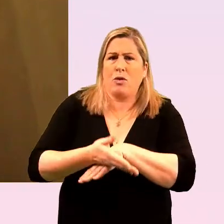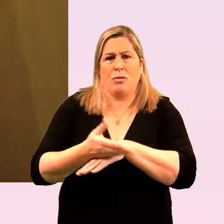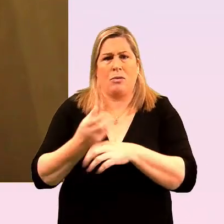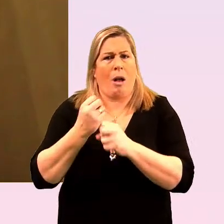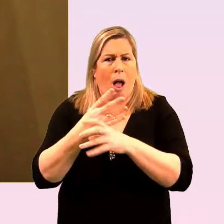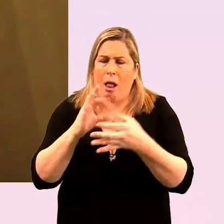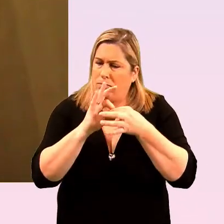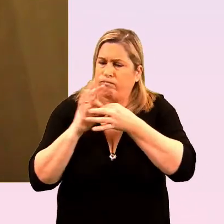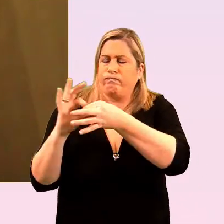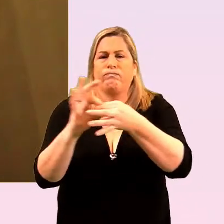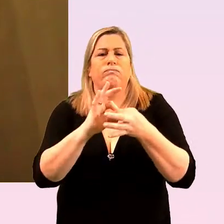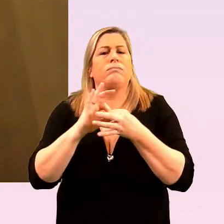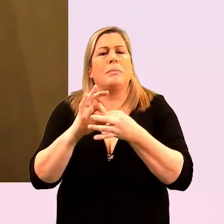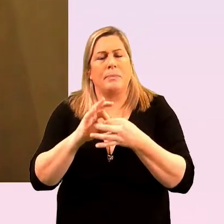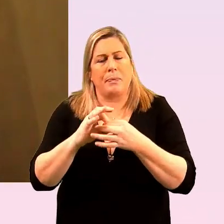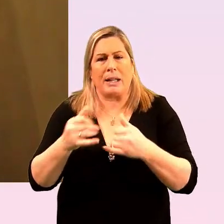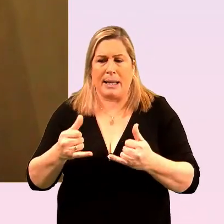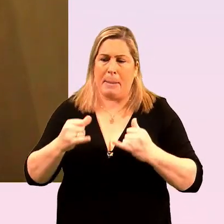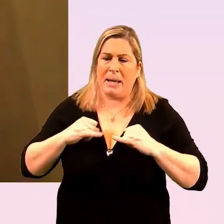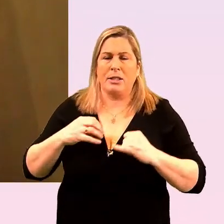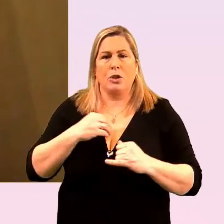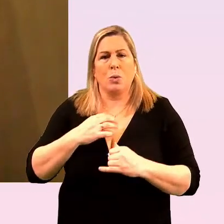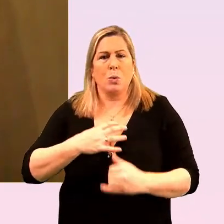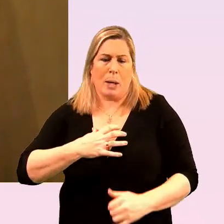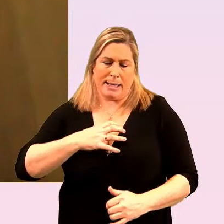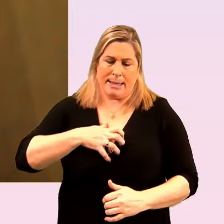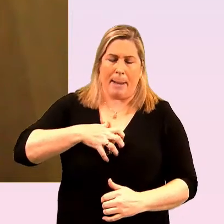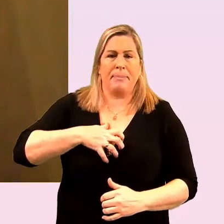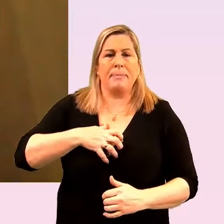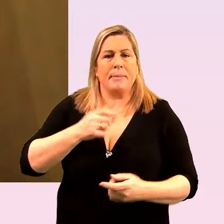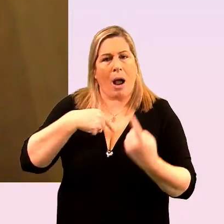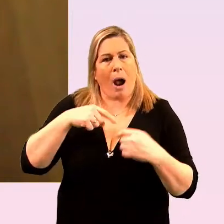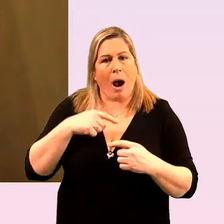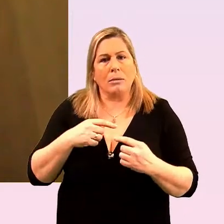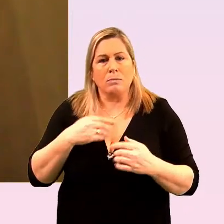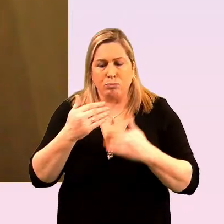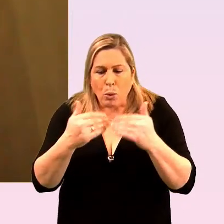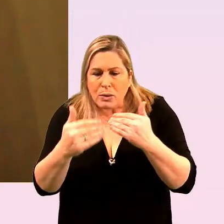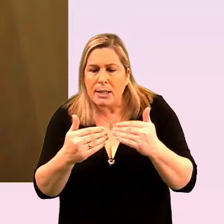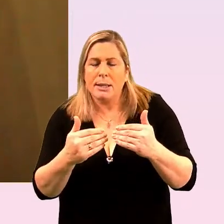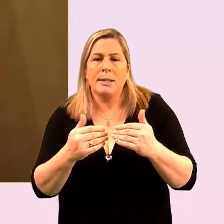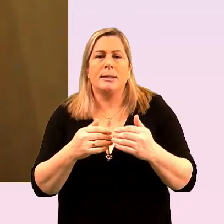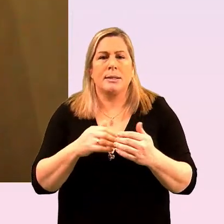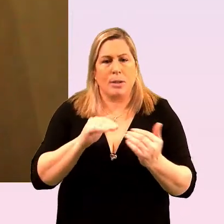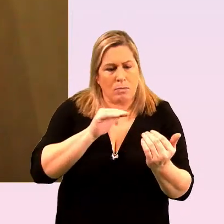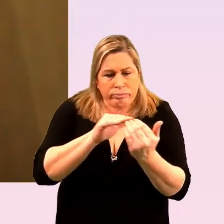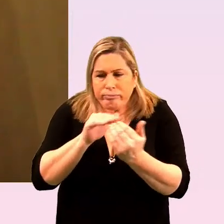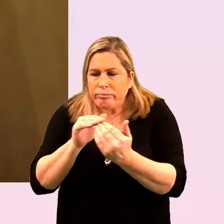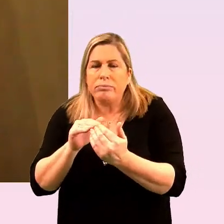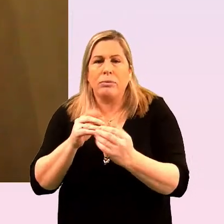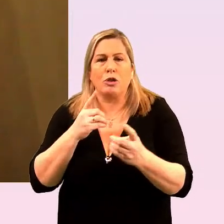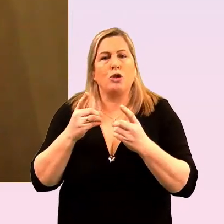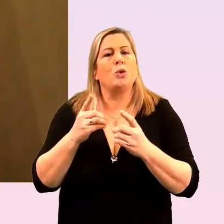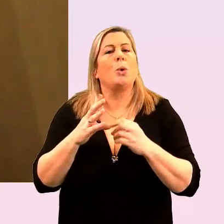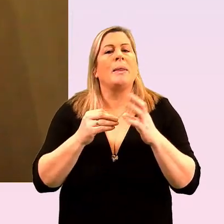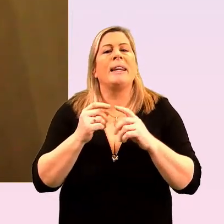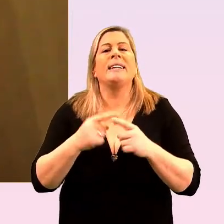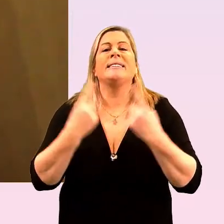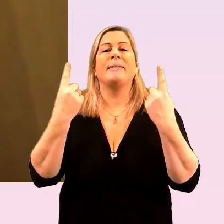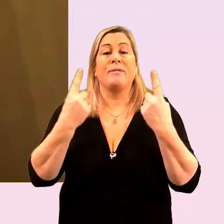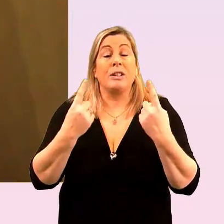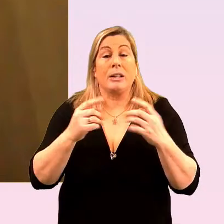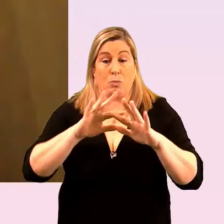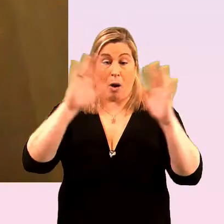effort, and the capacity to adapt our processes, our way of approaching things, to do things differently so that we were doing